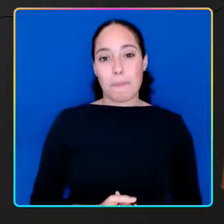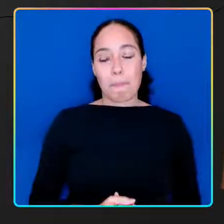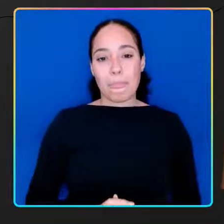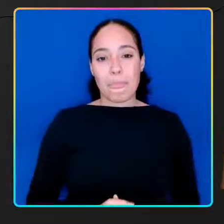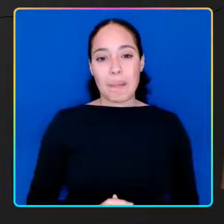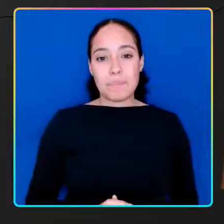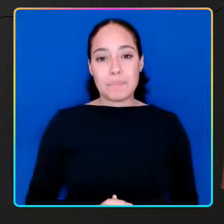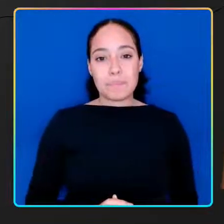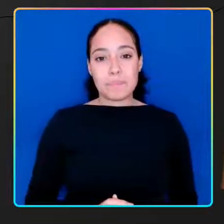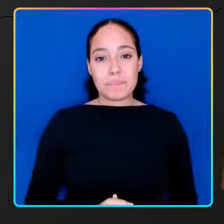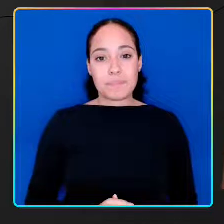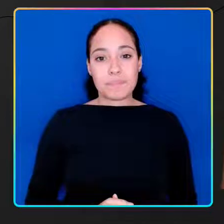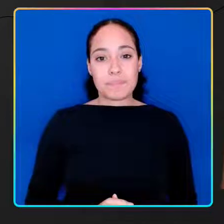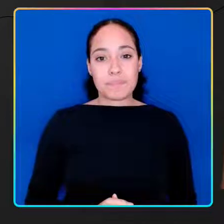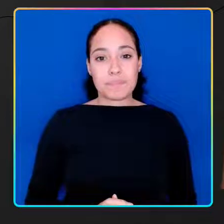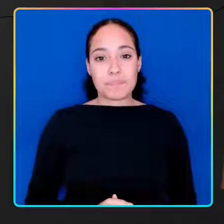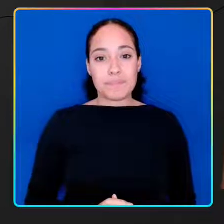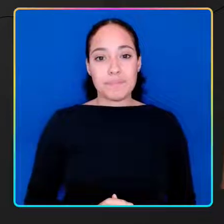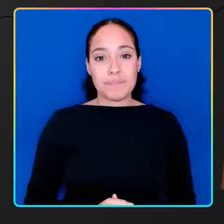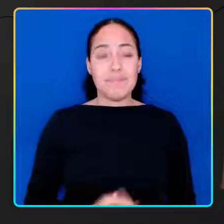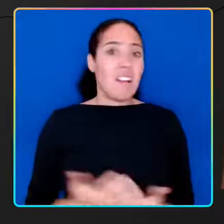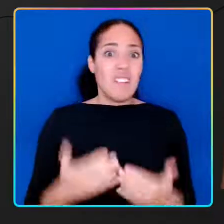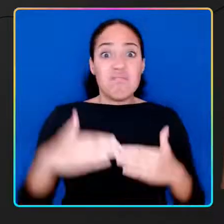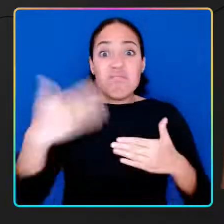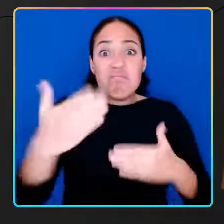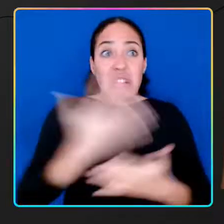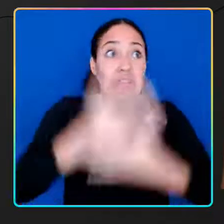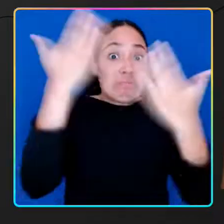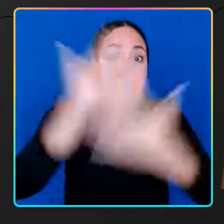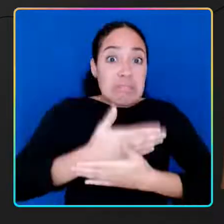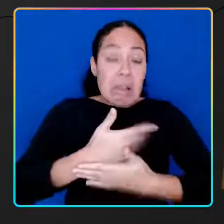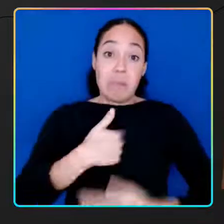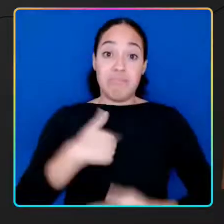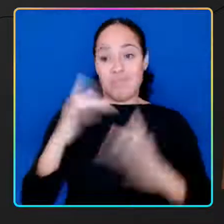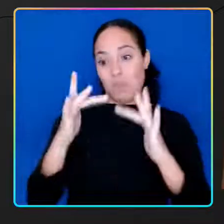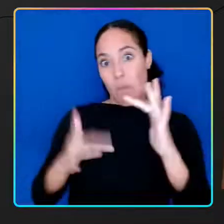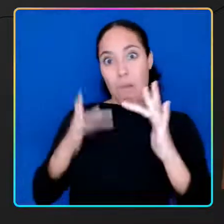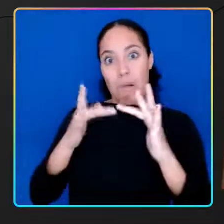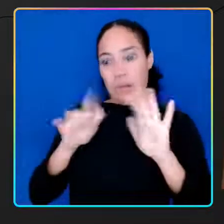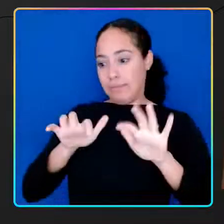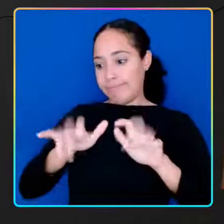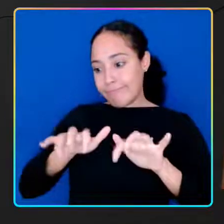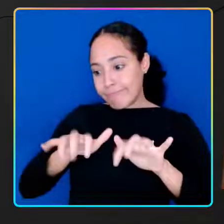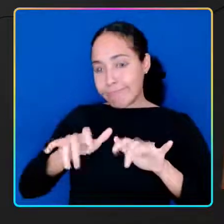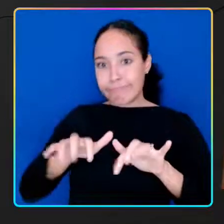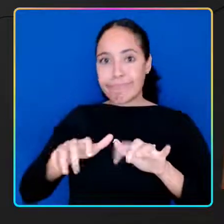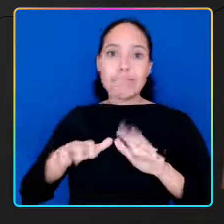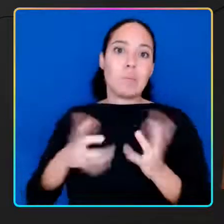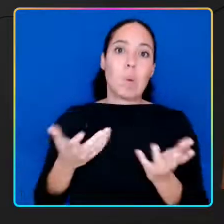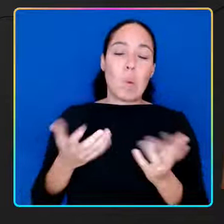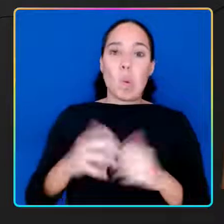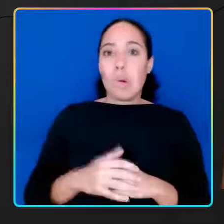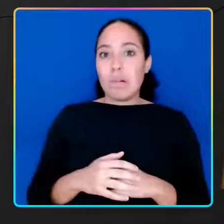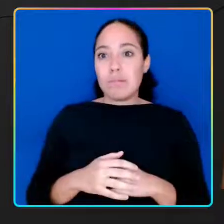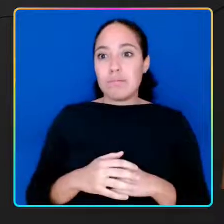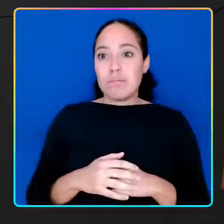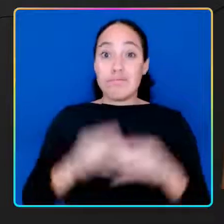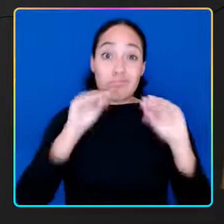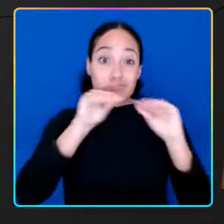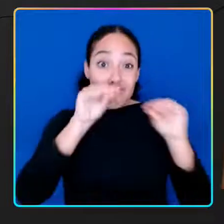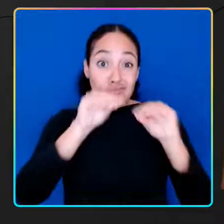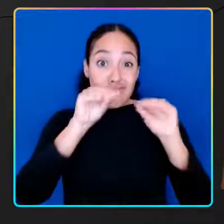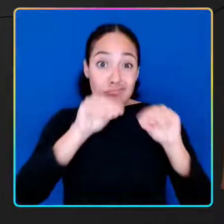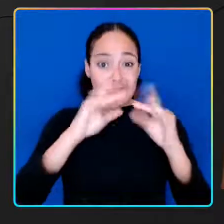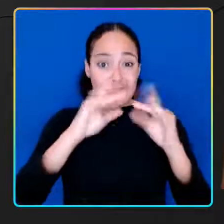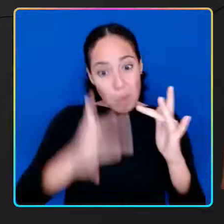performance. And then other days, I'm essentially creating online content, either writing articles, creating online courses, or